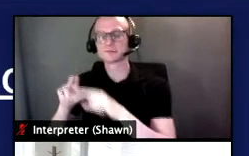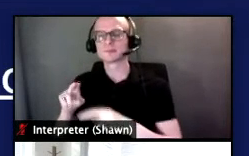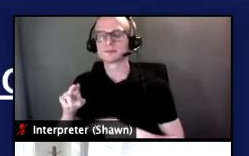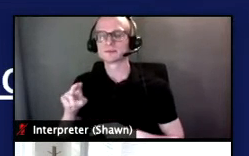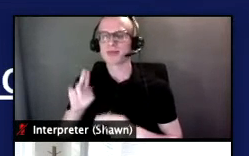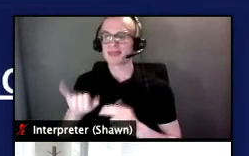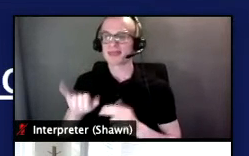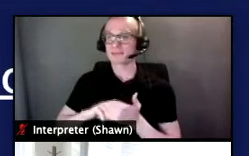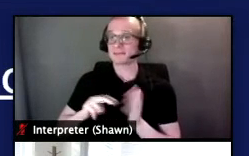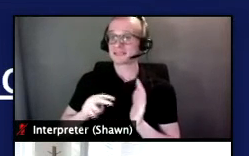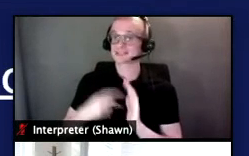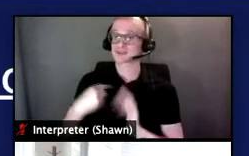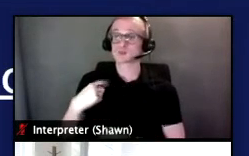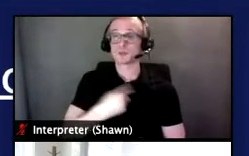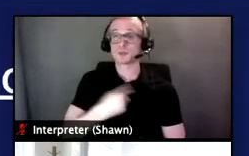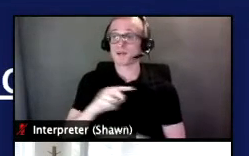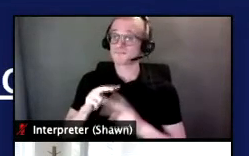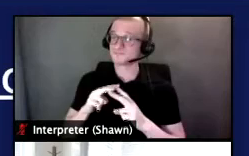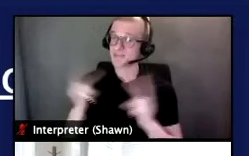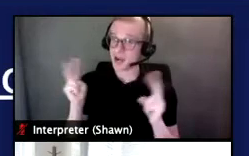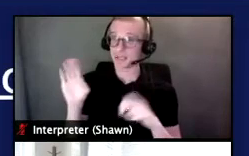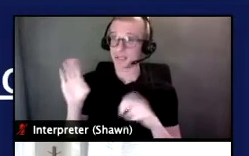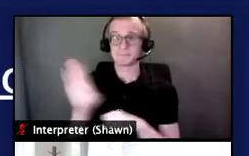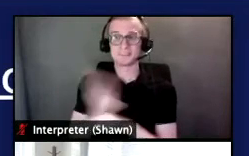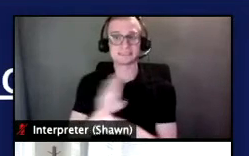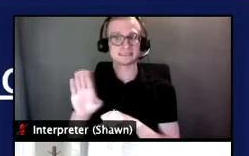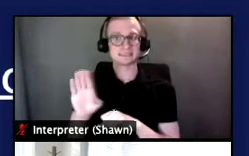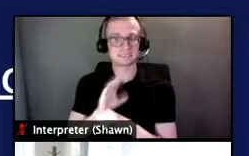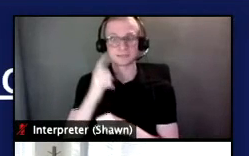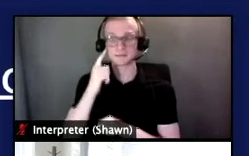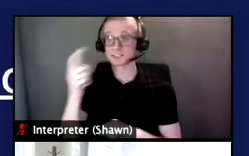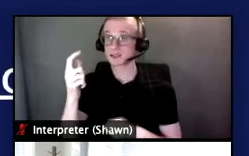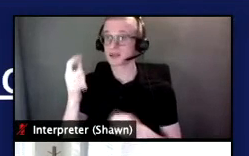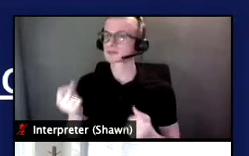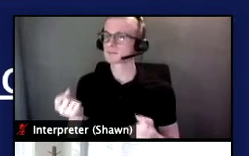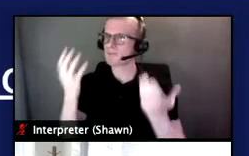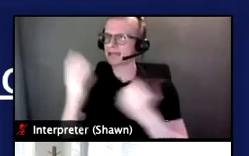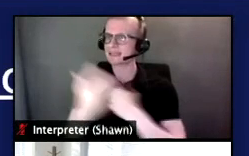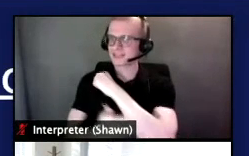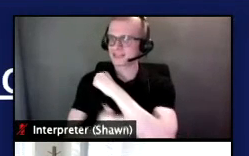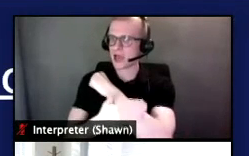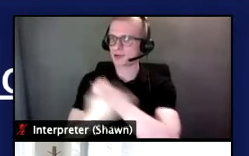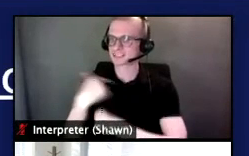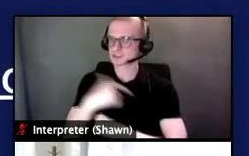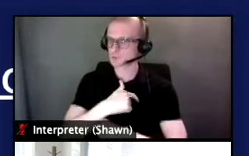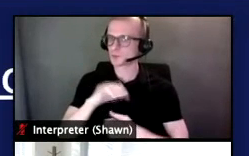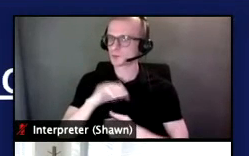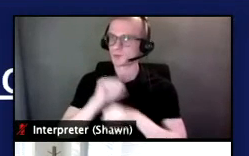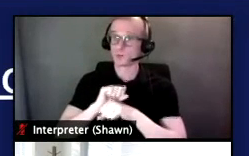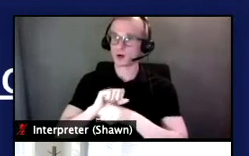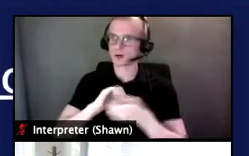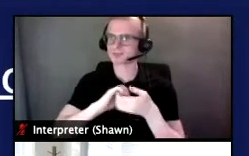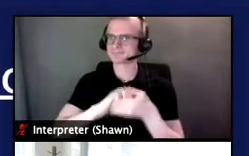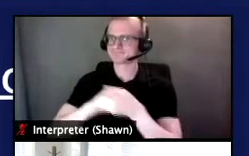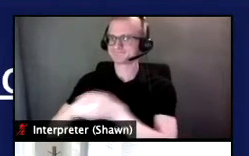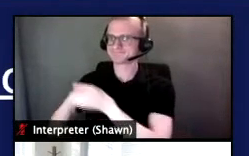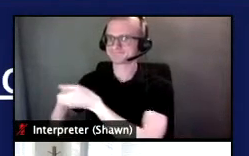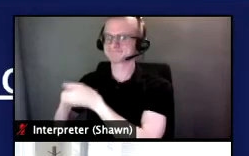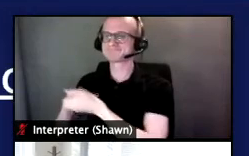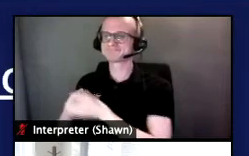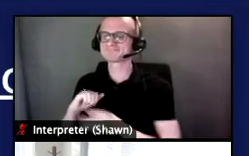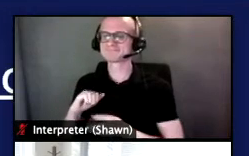very busy because we have so many counties that we work with, and the process is to really partner with